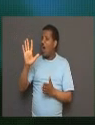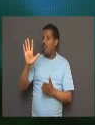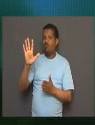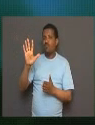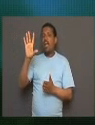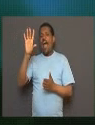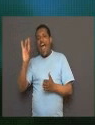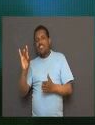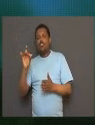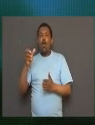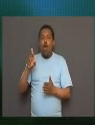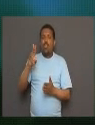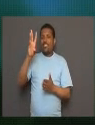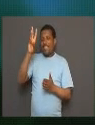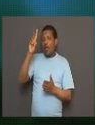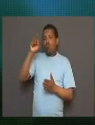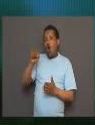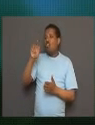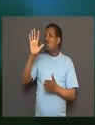8.58 and